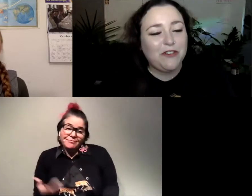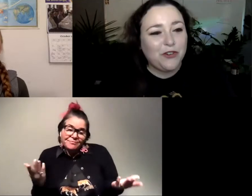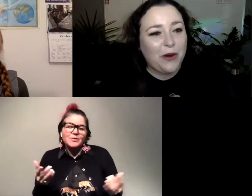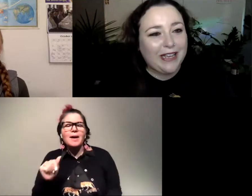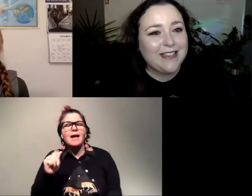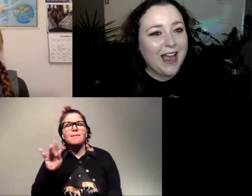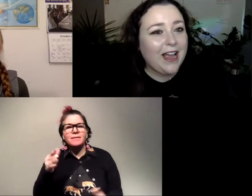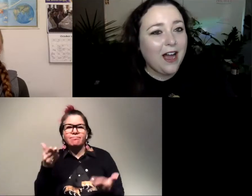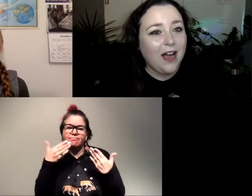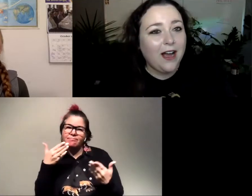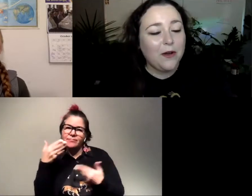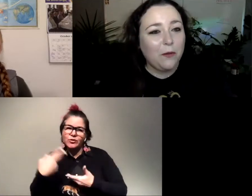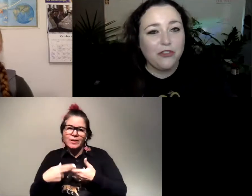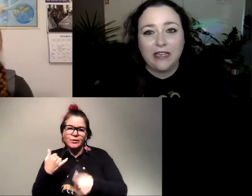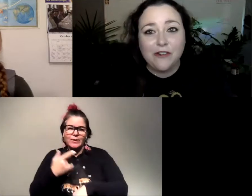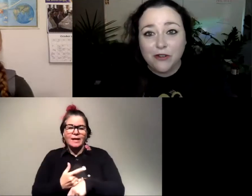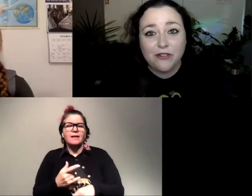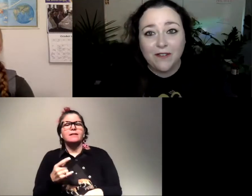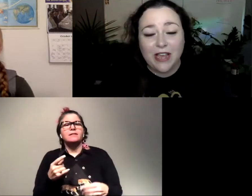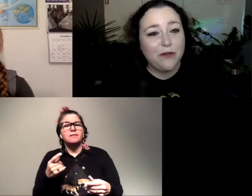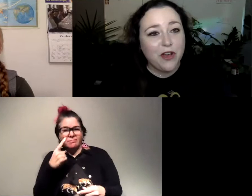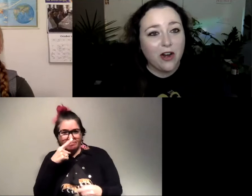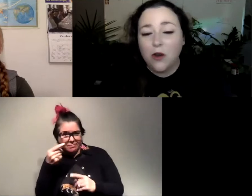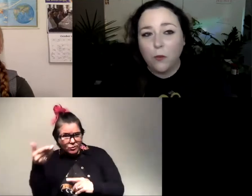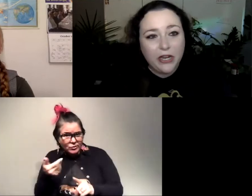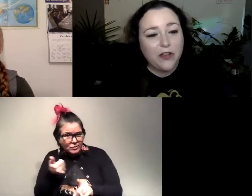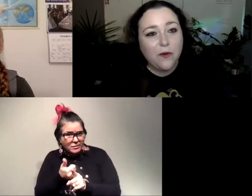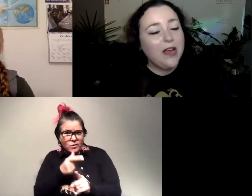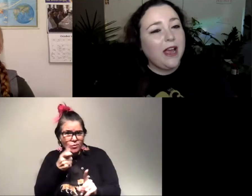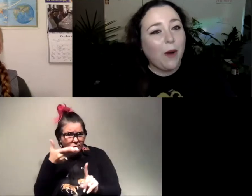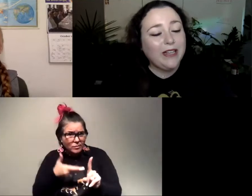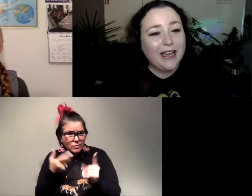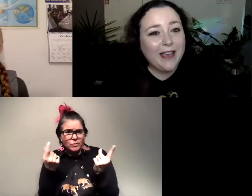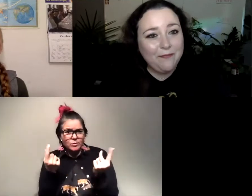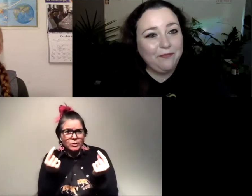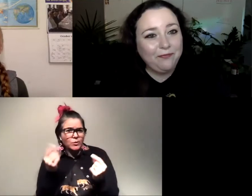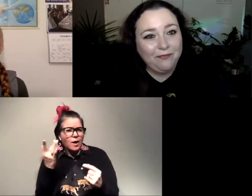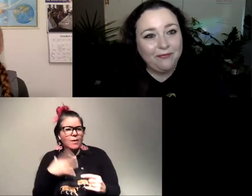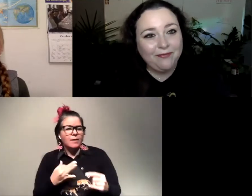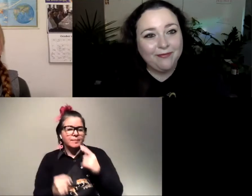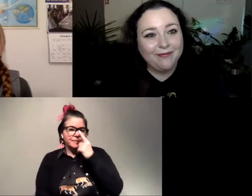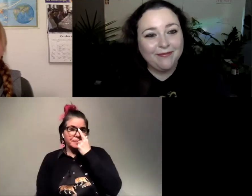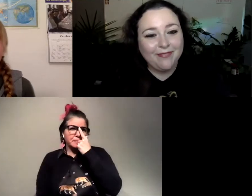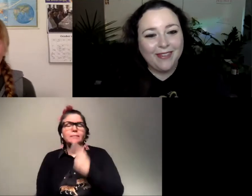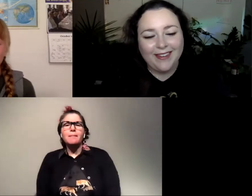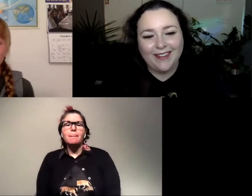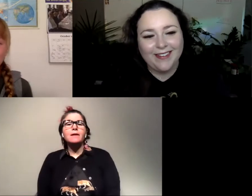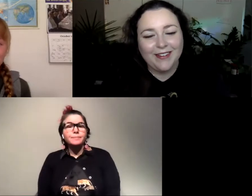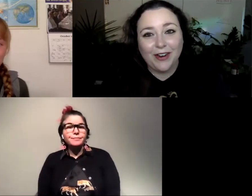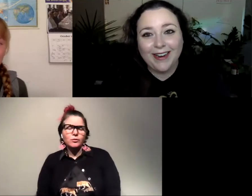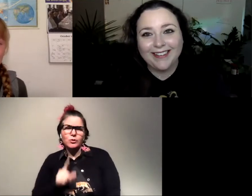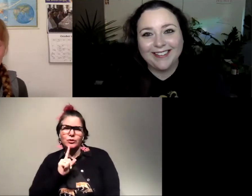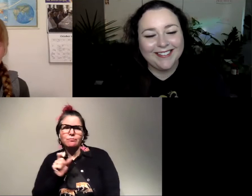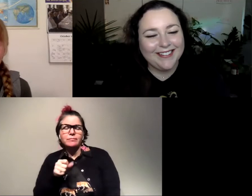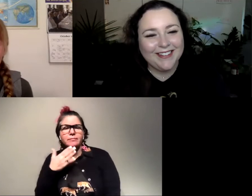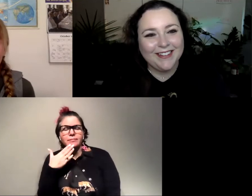so much for joining us today. Would you like to introduce yourself, say who you are, what you do, and why you like it? Yeah, for sure. Thank